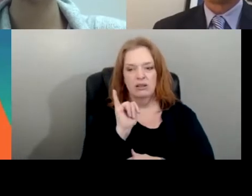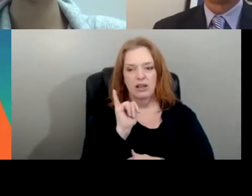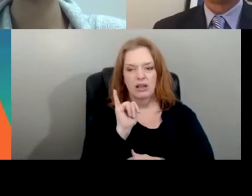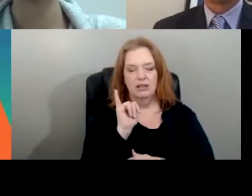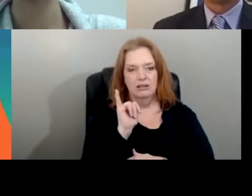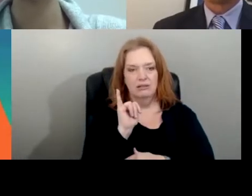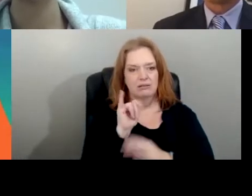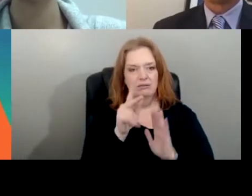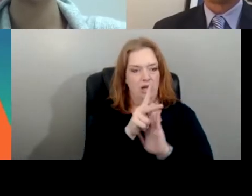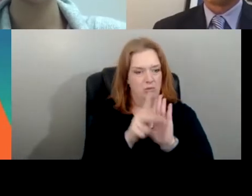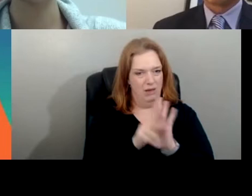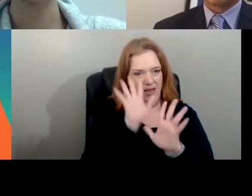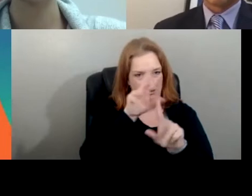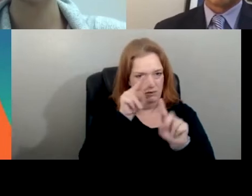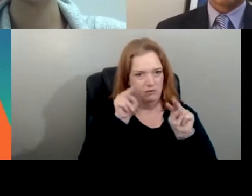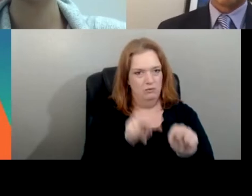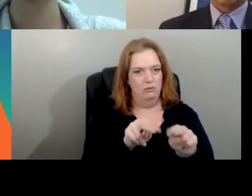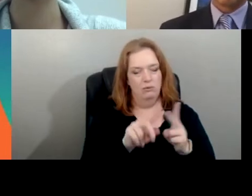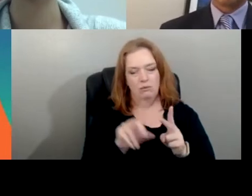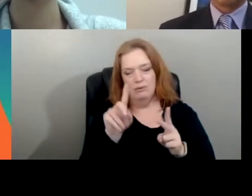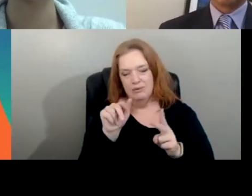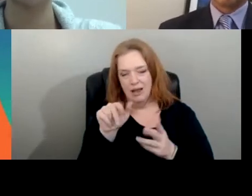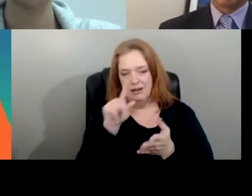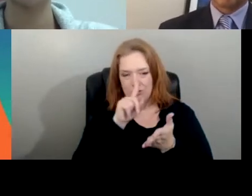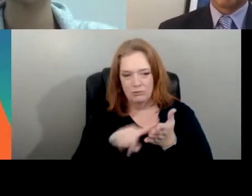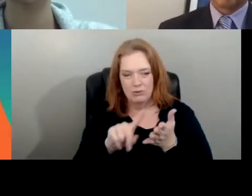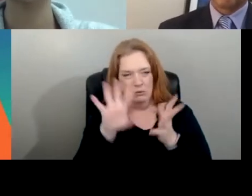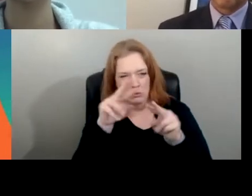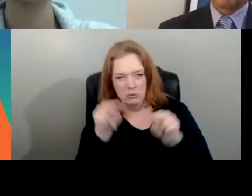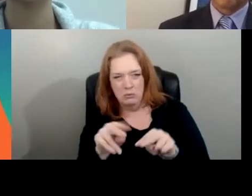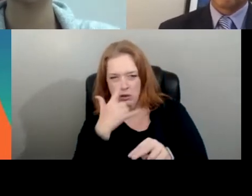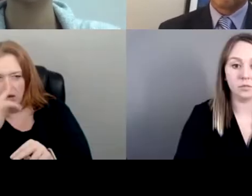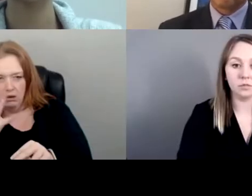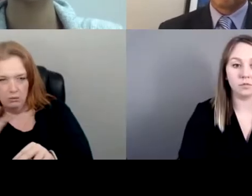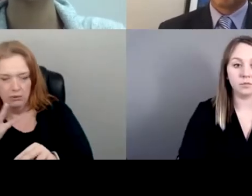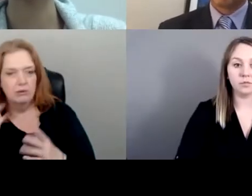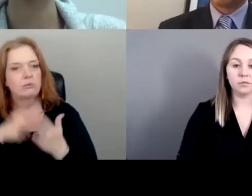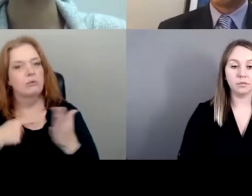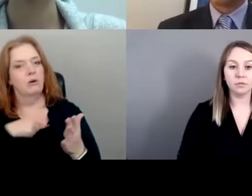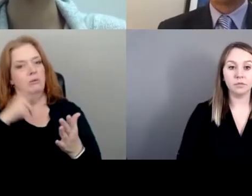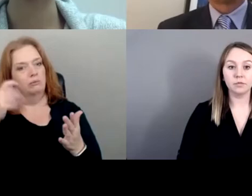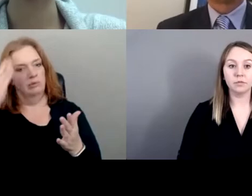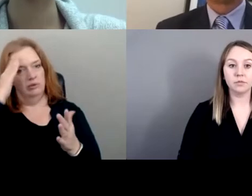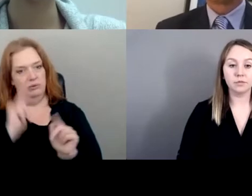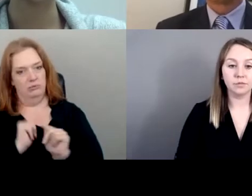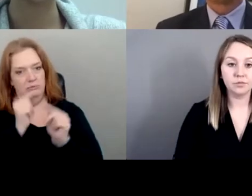policy place? What does it look like from a data and research place? You know, what things should we know about sovereignty and jurisdiction, sis?